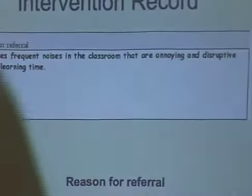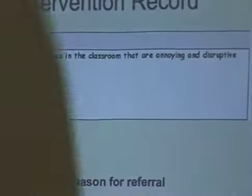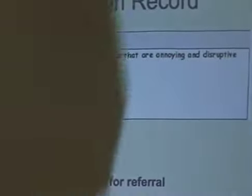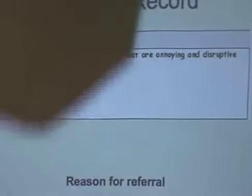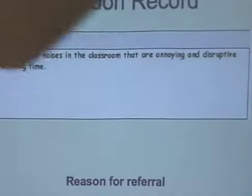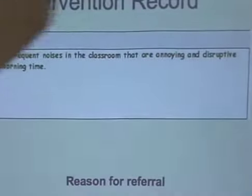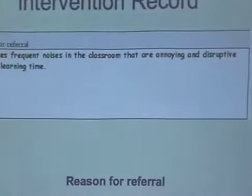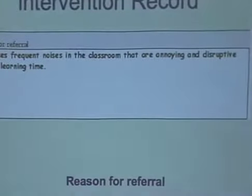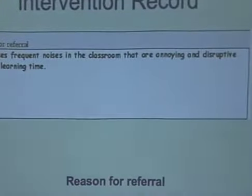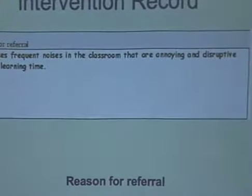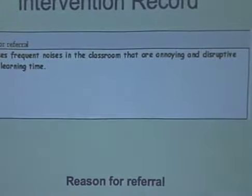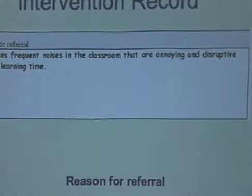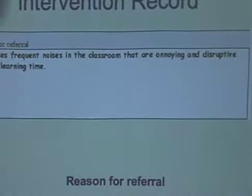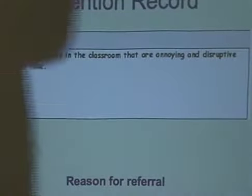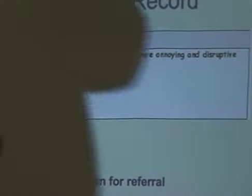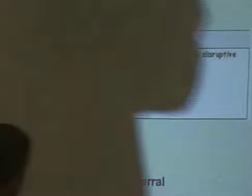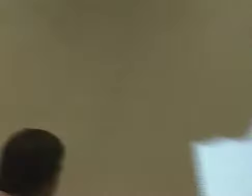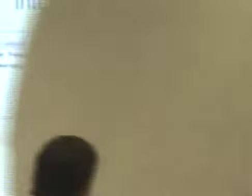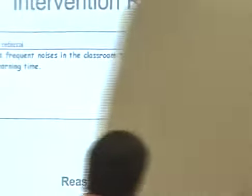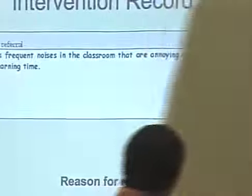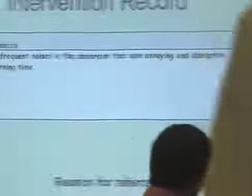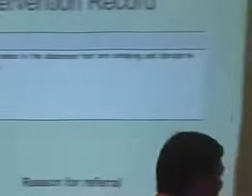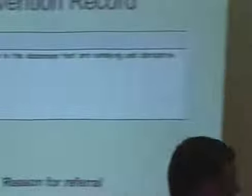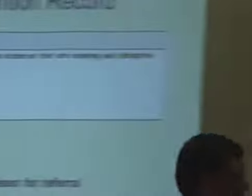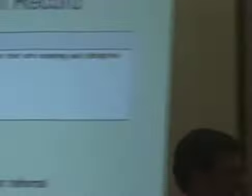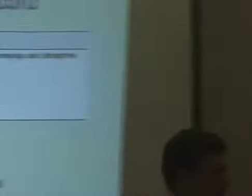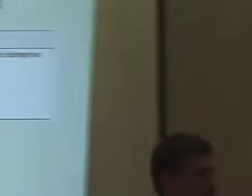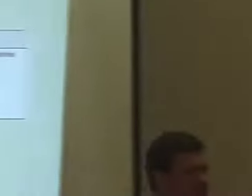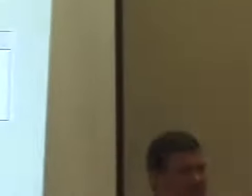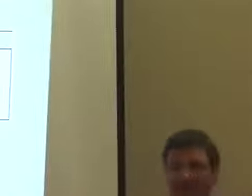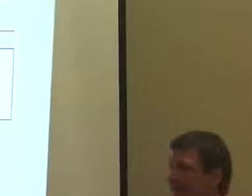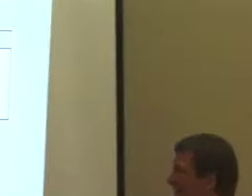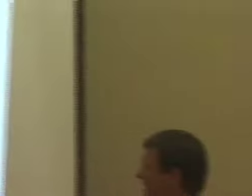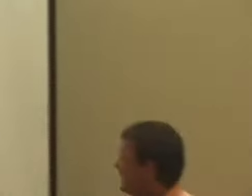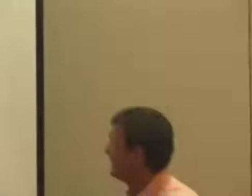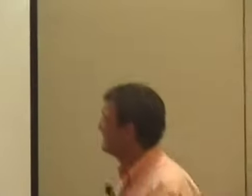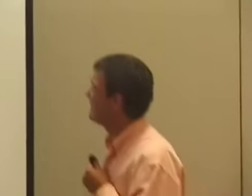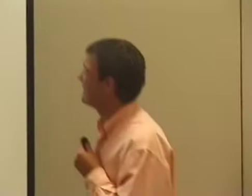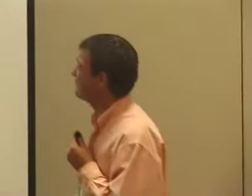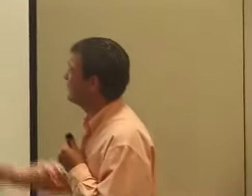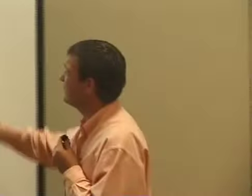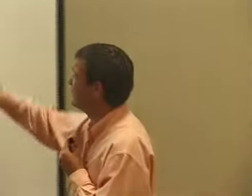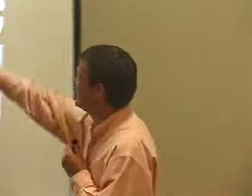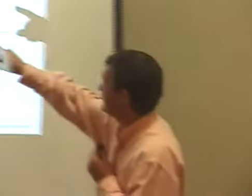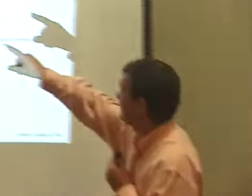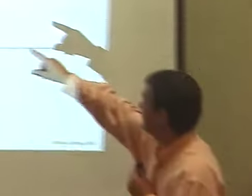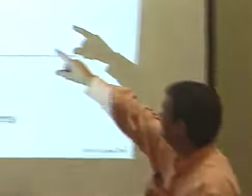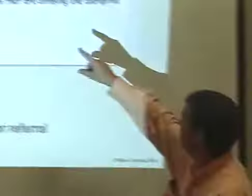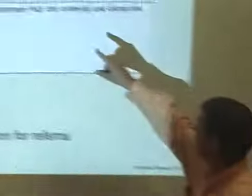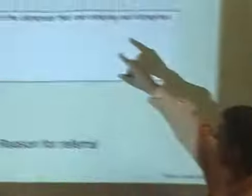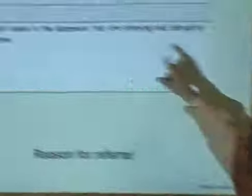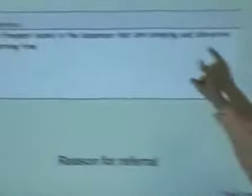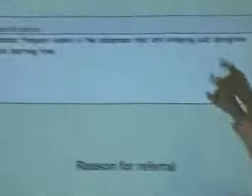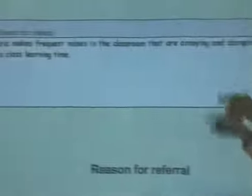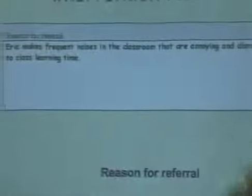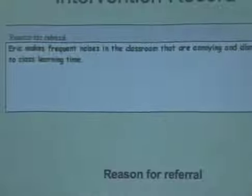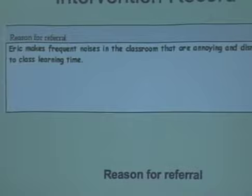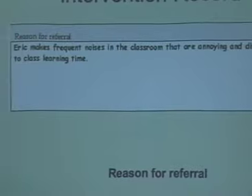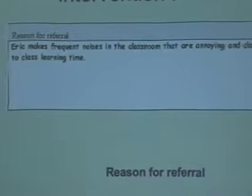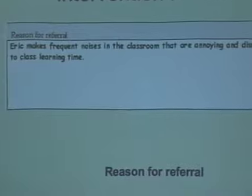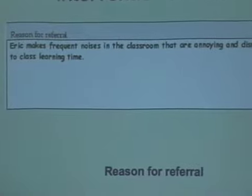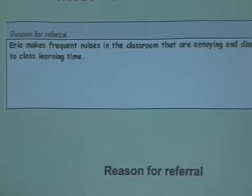Okay, so we could look at our form right now and say, we know this. He makes frequent noises in the classroom that are annoying and